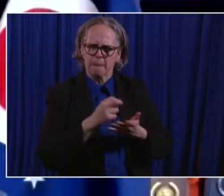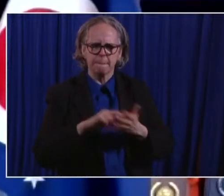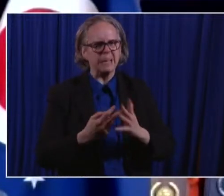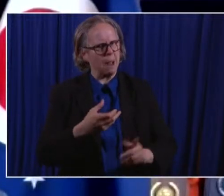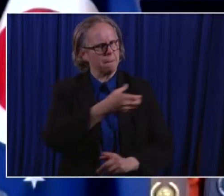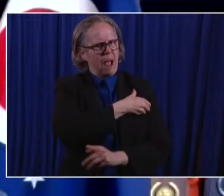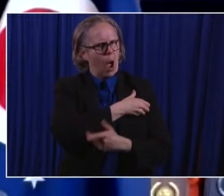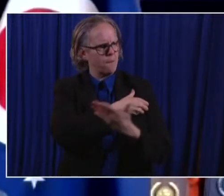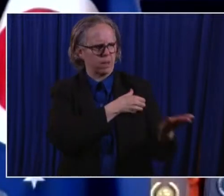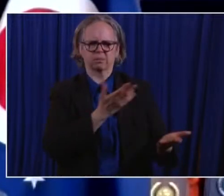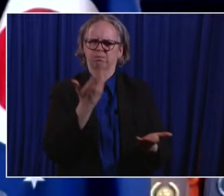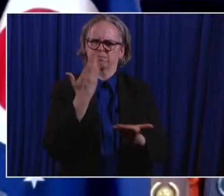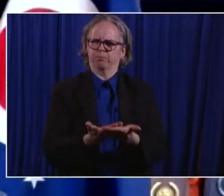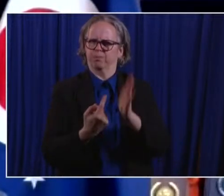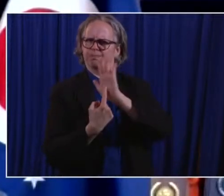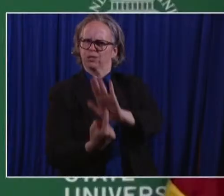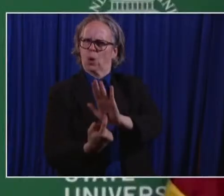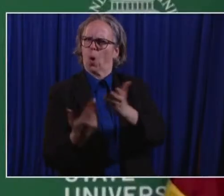think about the vaccine.